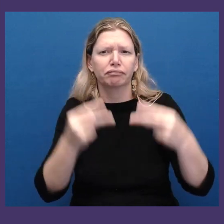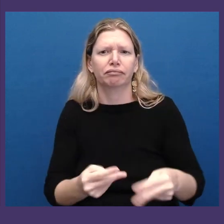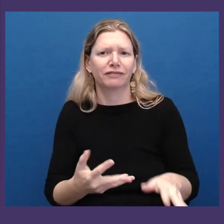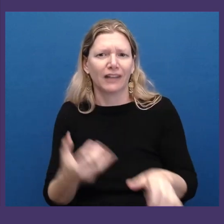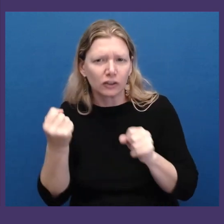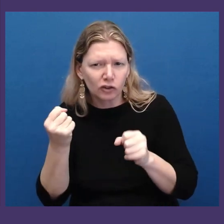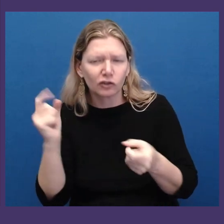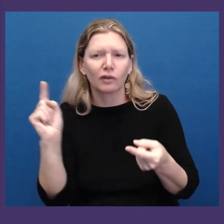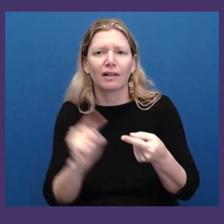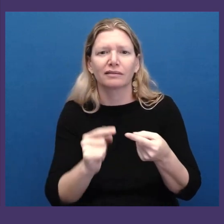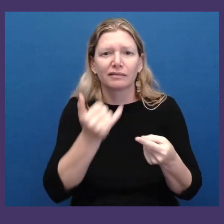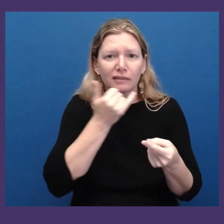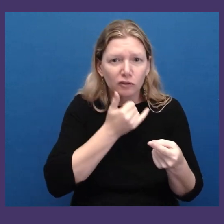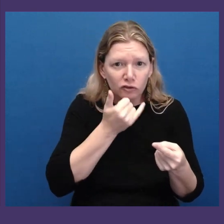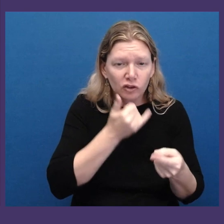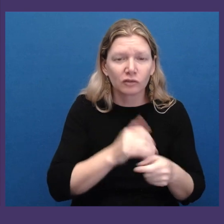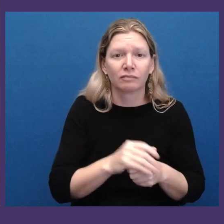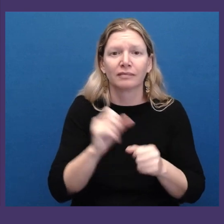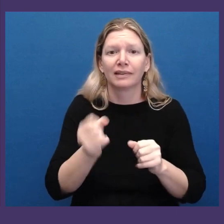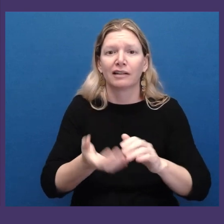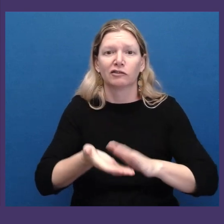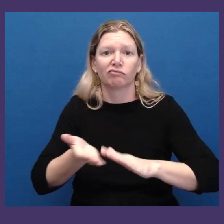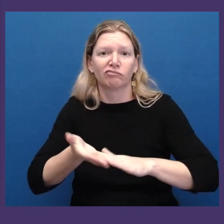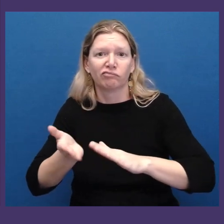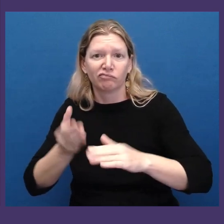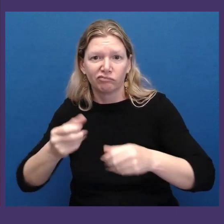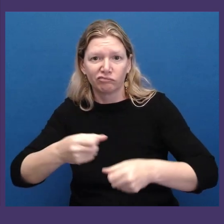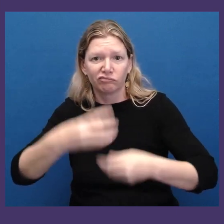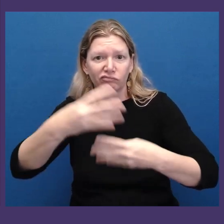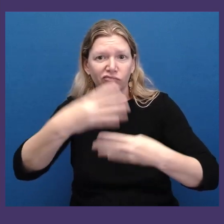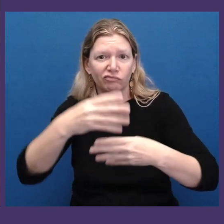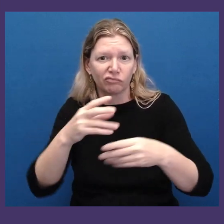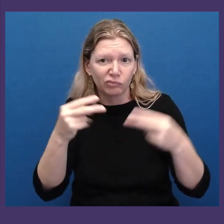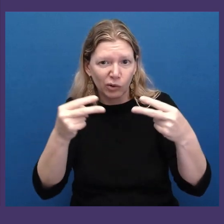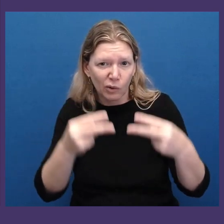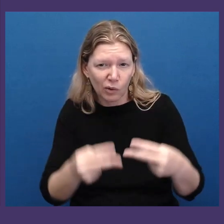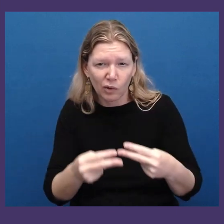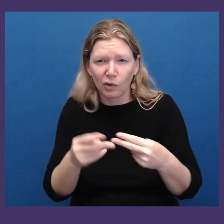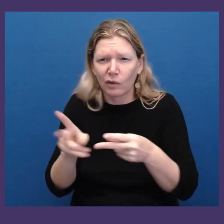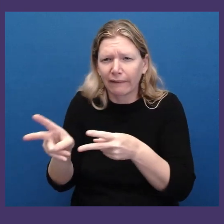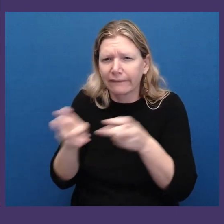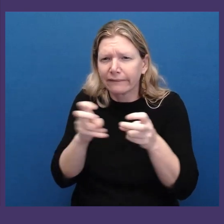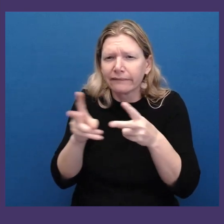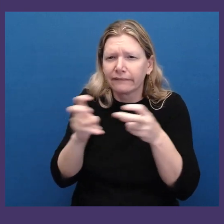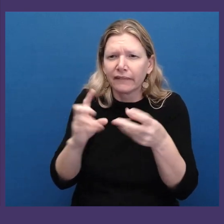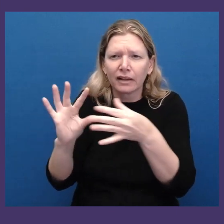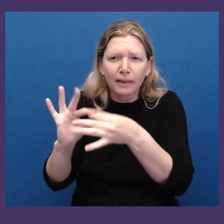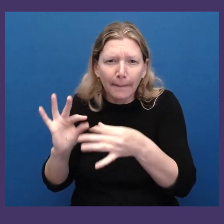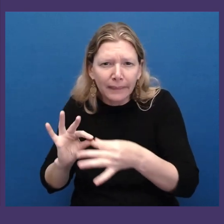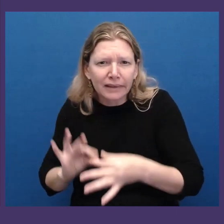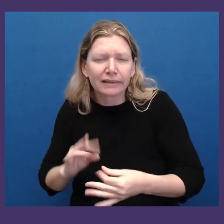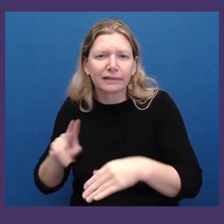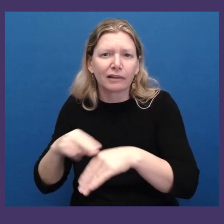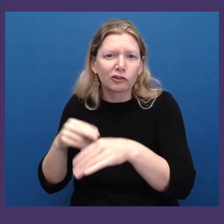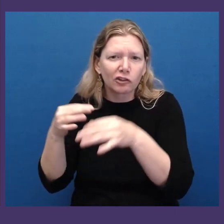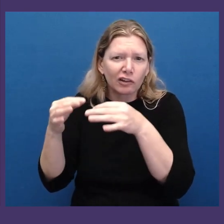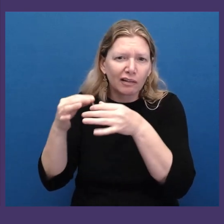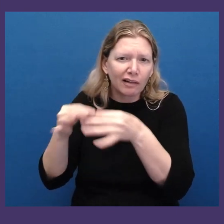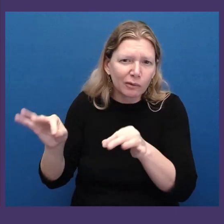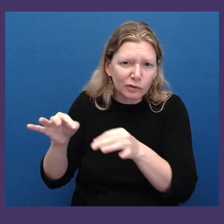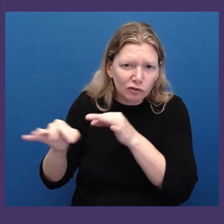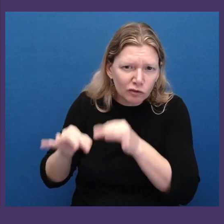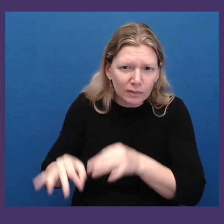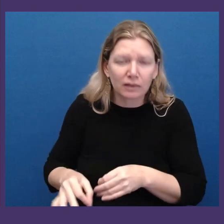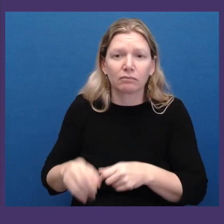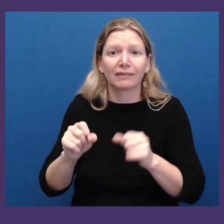GitHub.com/Copilot. Based on comments or natural language descriptions, and it can help identify and fix bugs, and can even suggest ways to